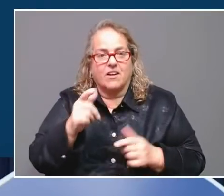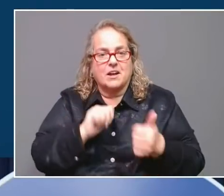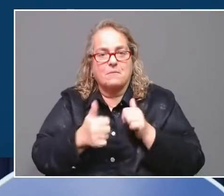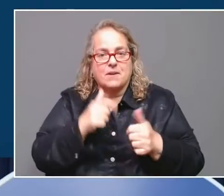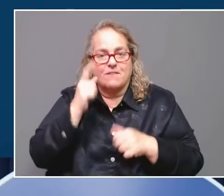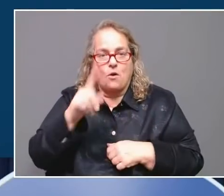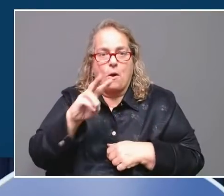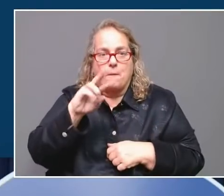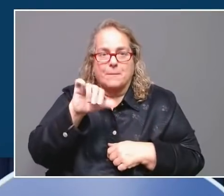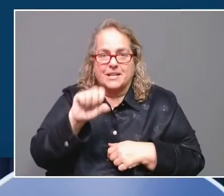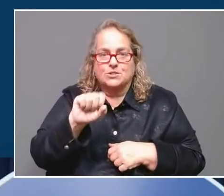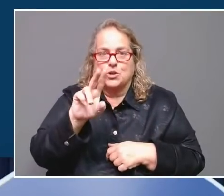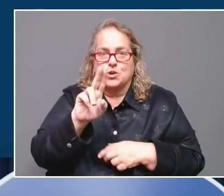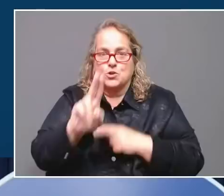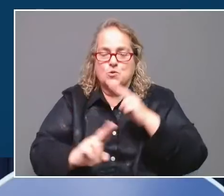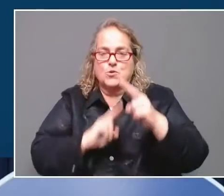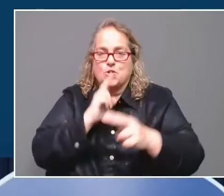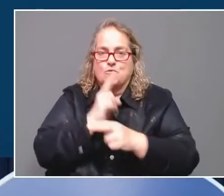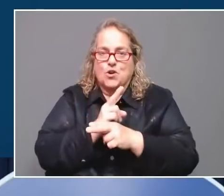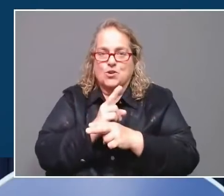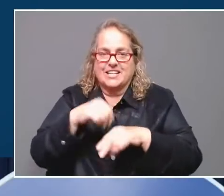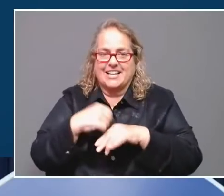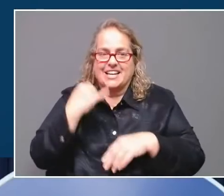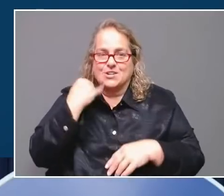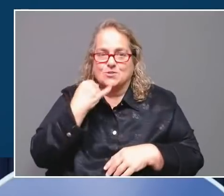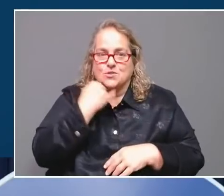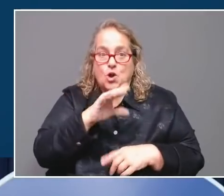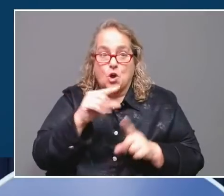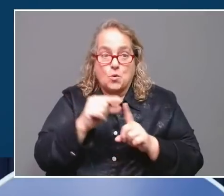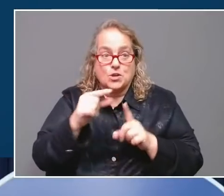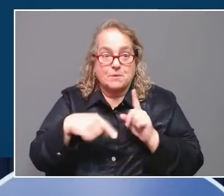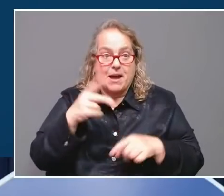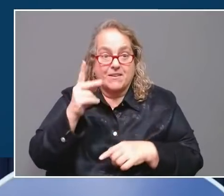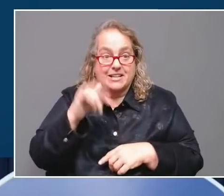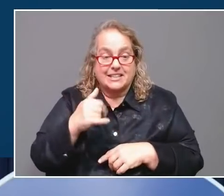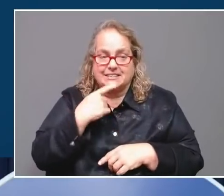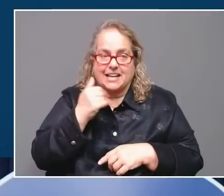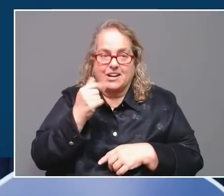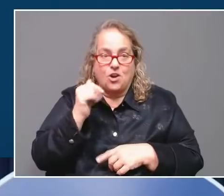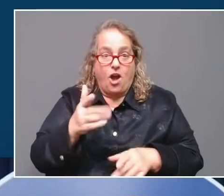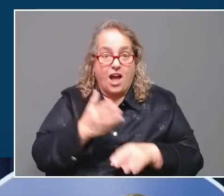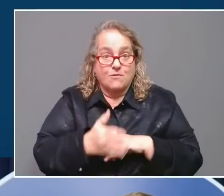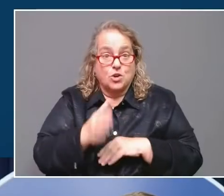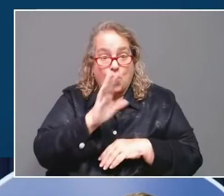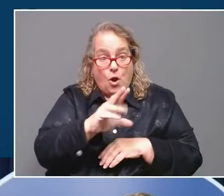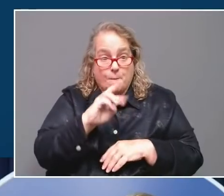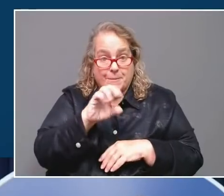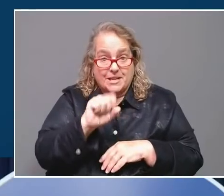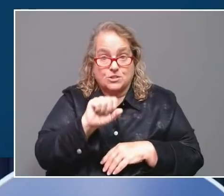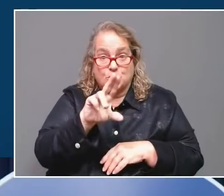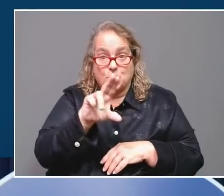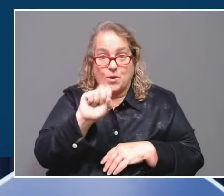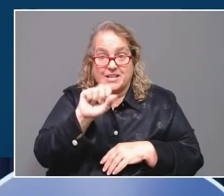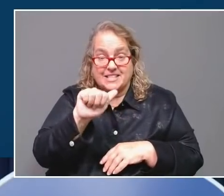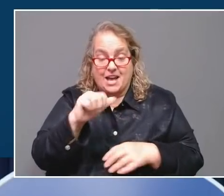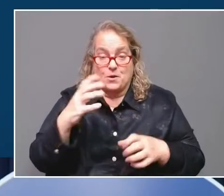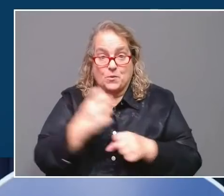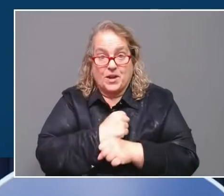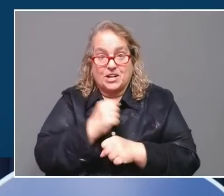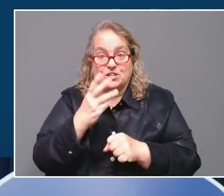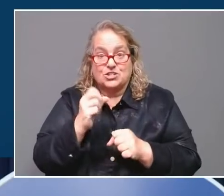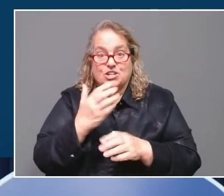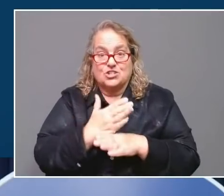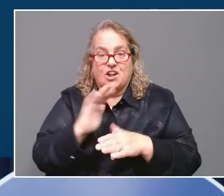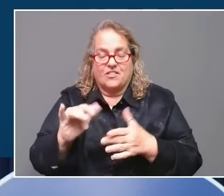12th. Her words about Kentucky say it all. After her Miss USA win, she shared this message: God is